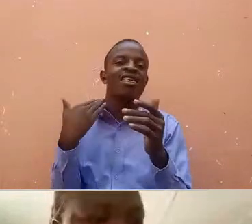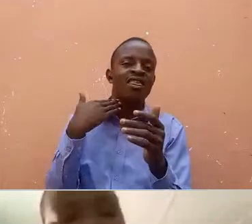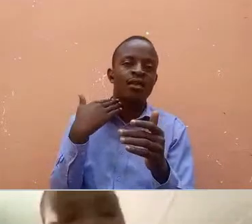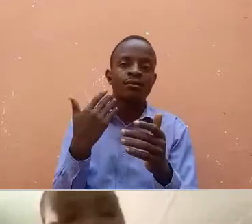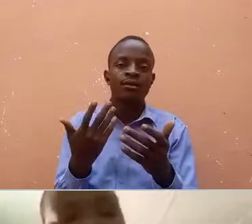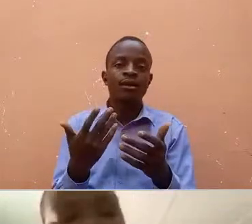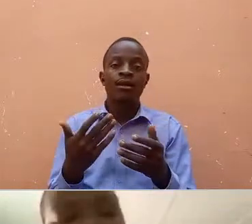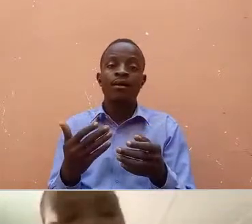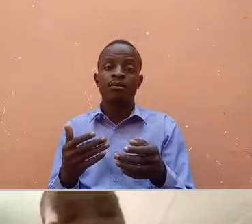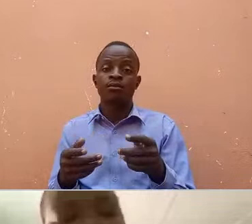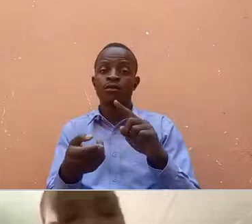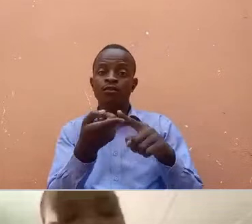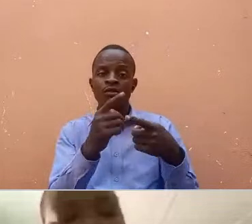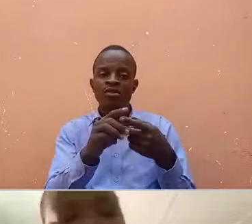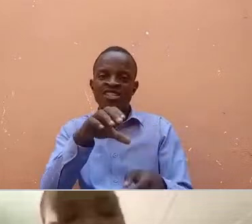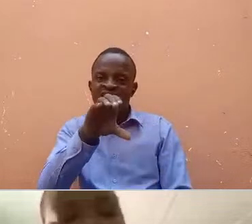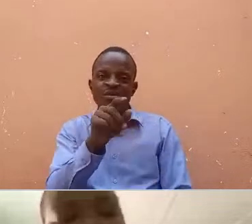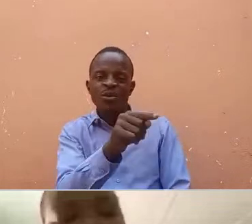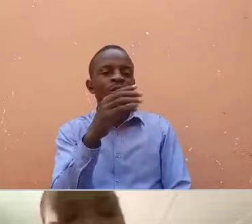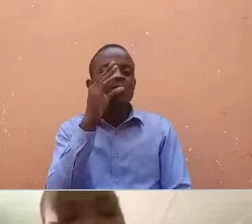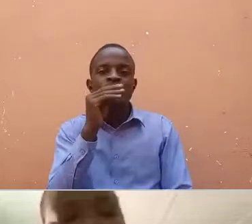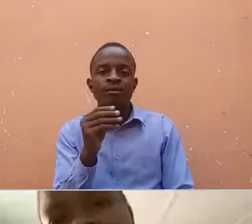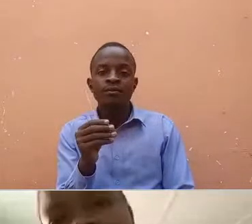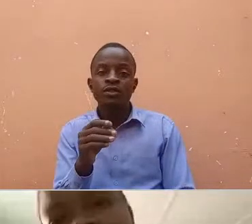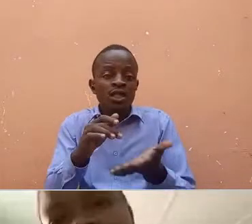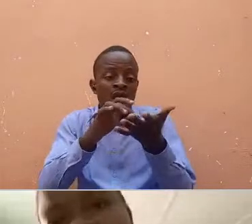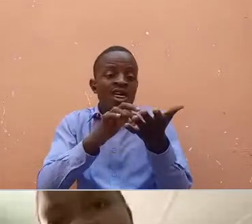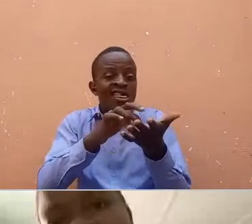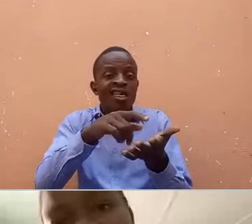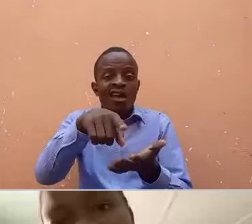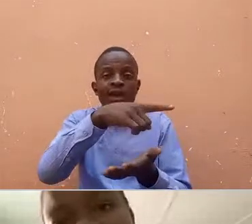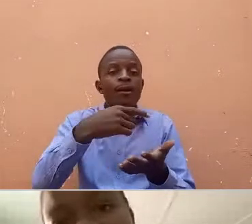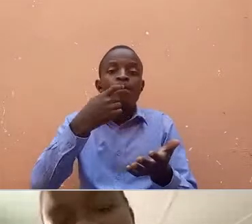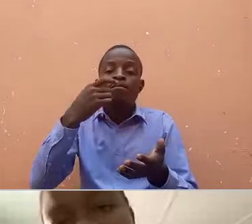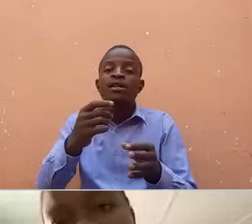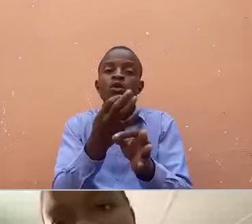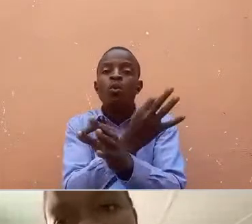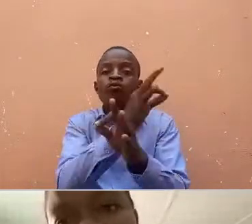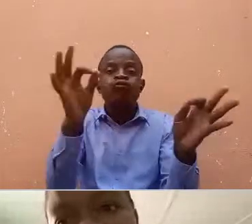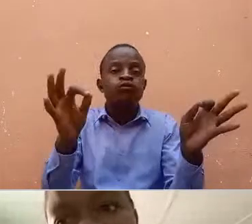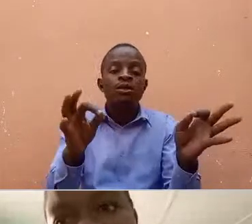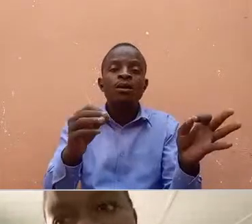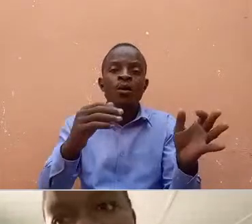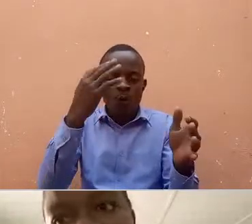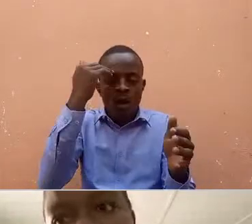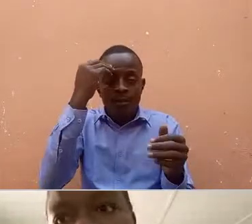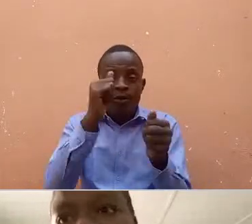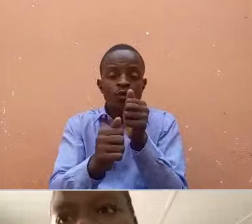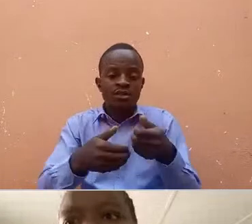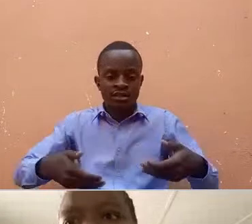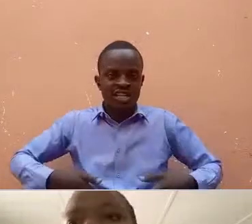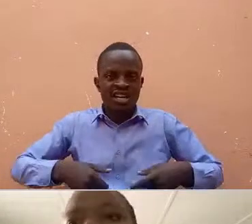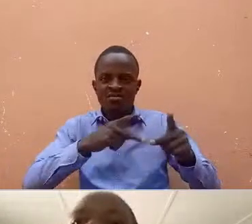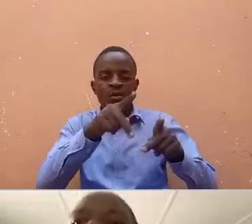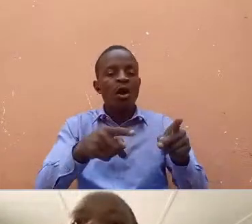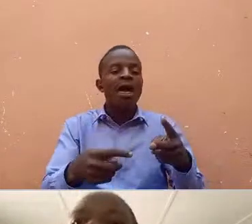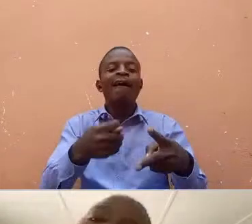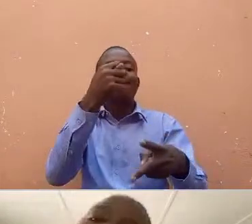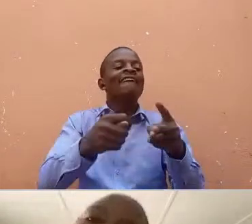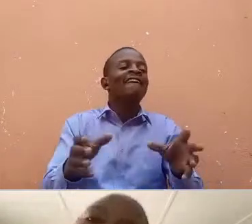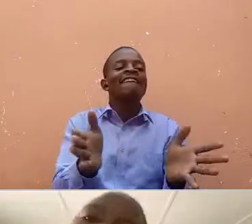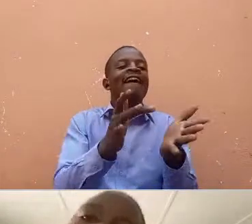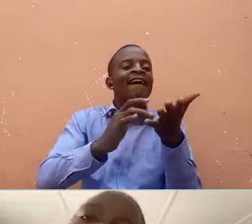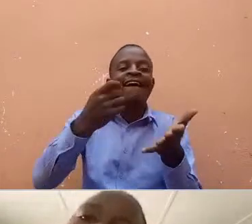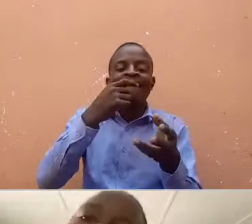Munga from Facebook is saying contraceptives are supposed to be available for adolescents and young people, not because you are telling them to start